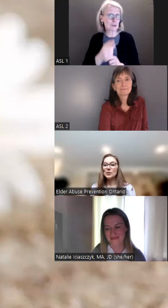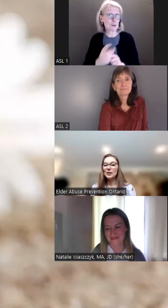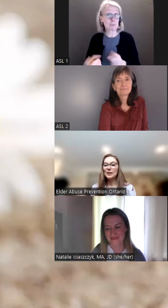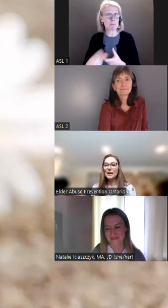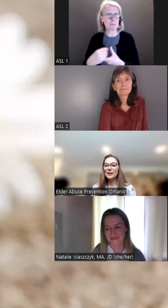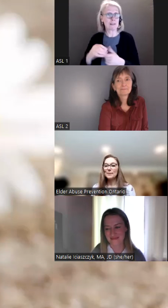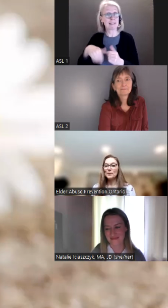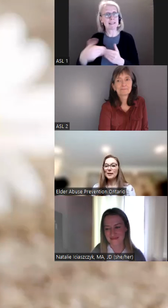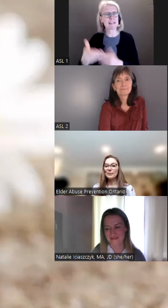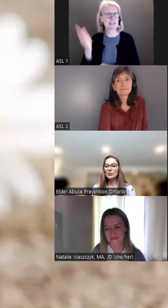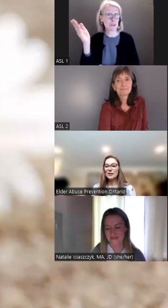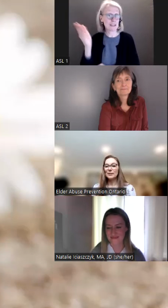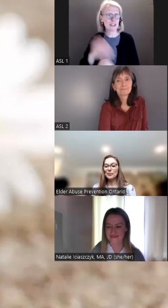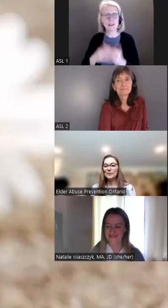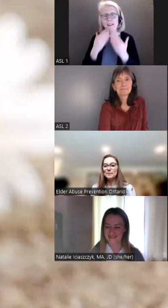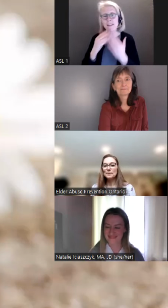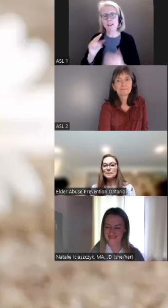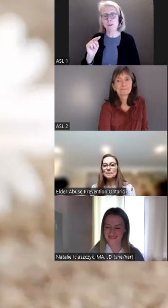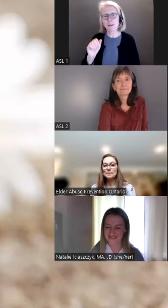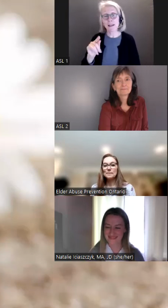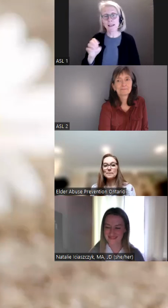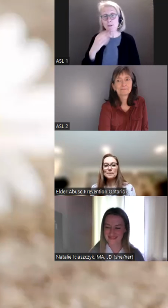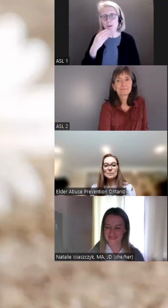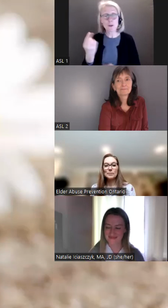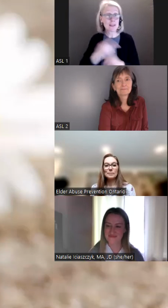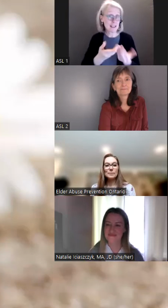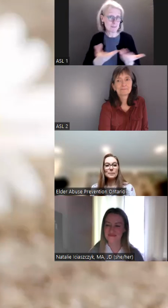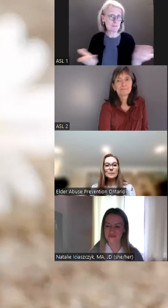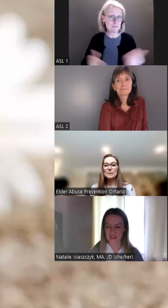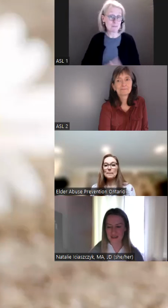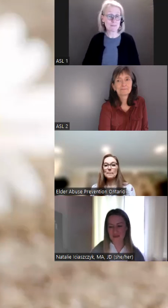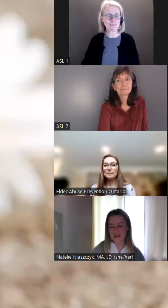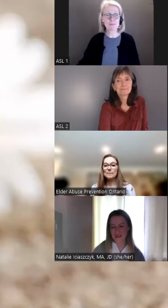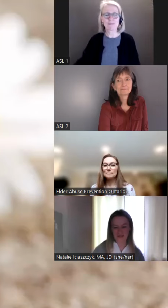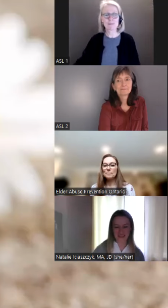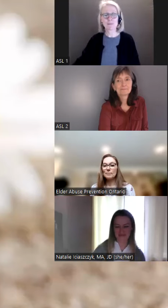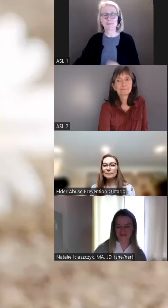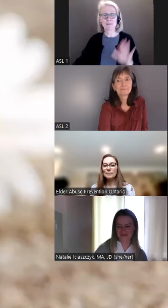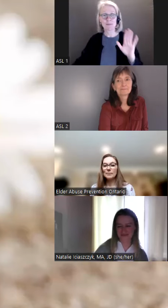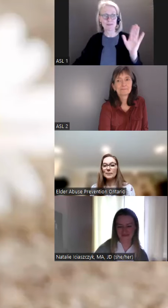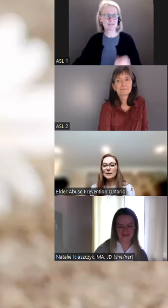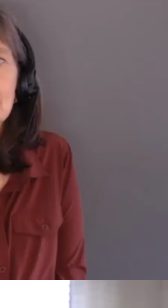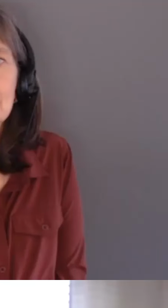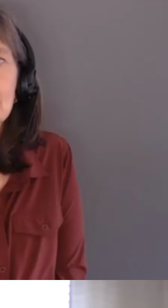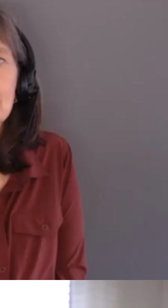very much, Natalie, and have a good day, everybody. Thank you so much, everyone.